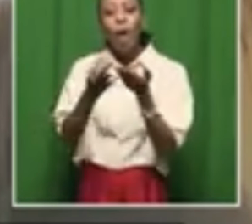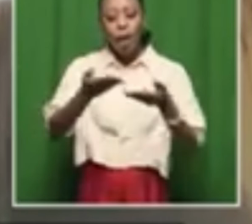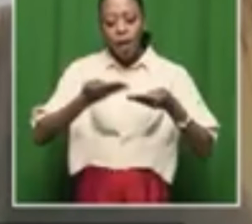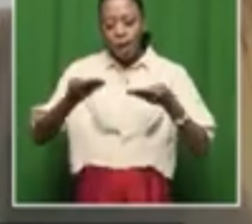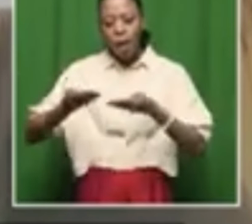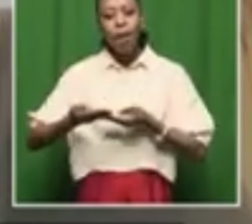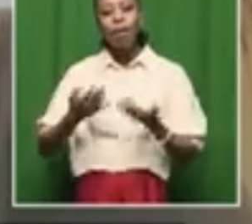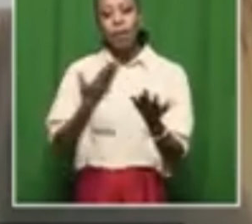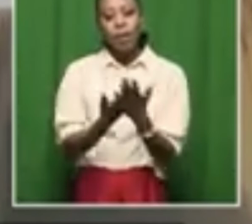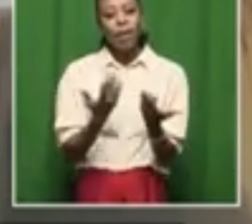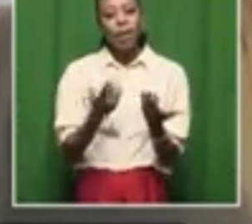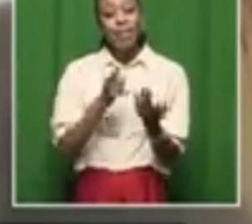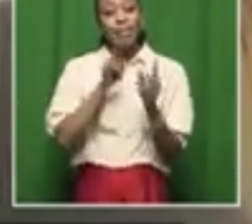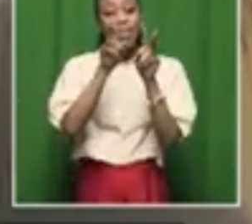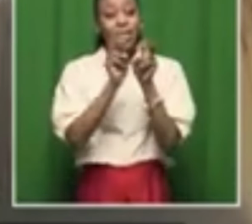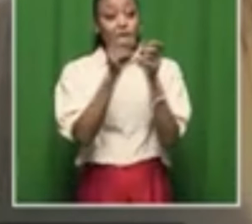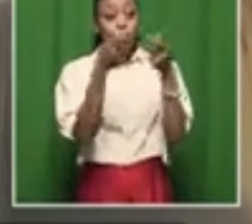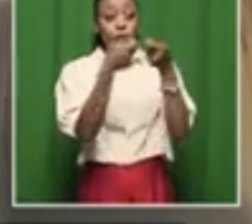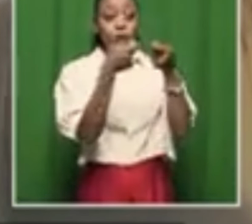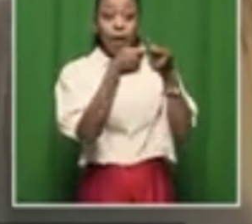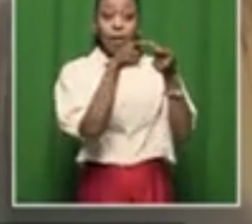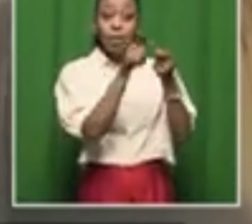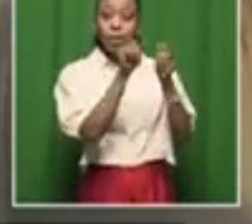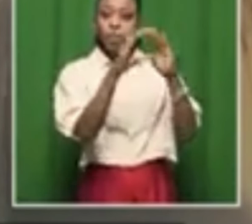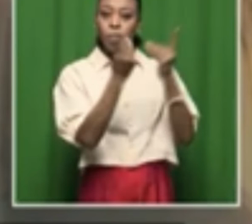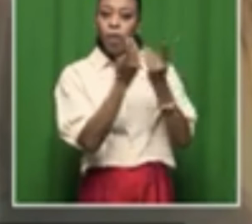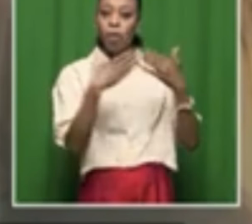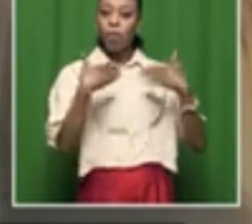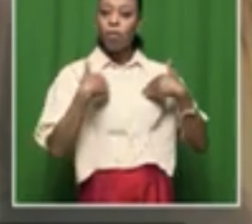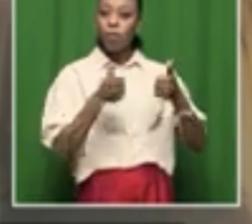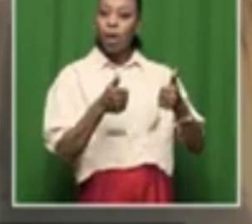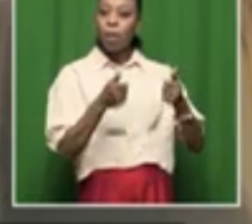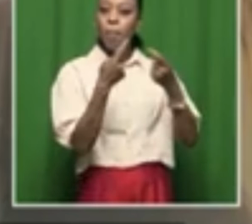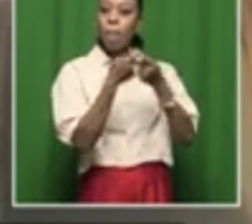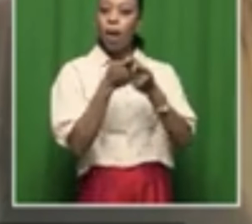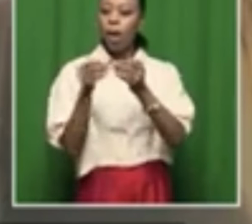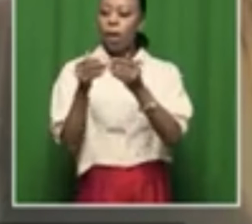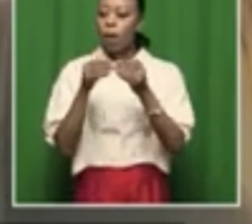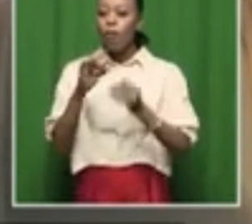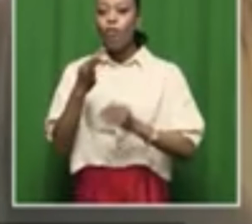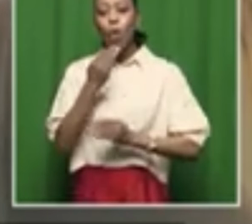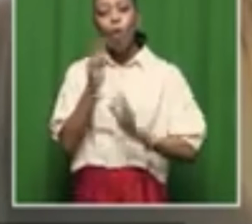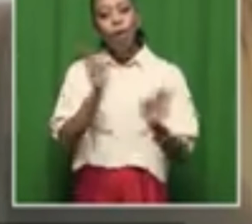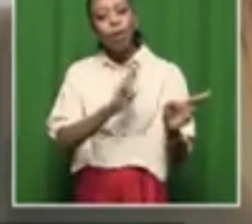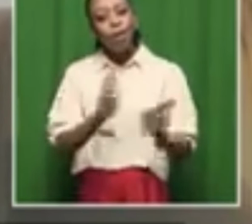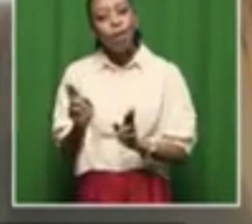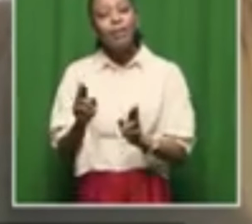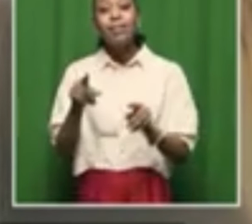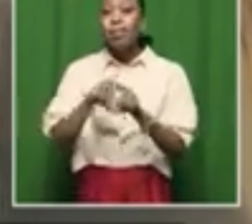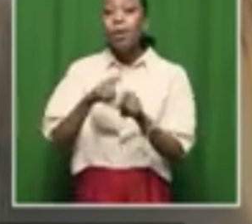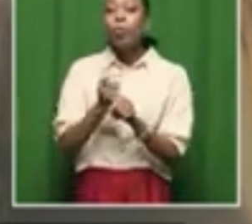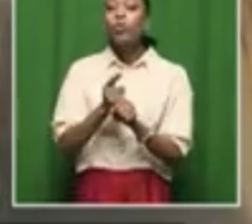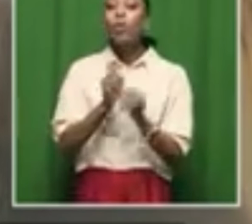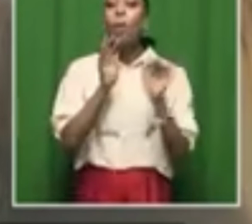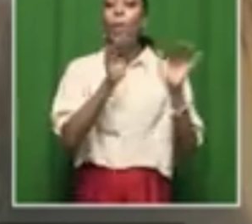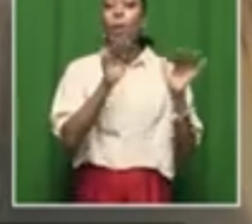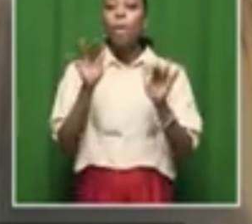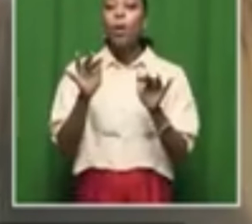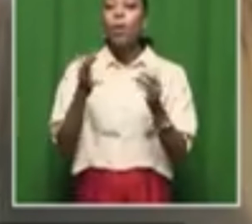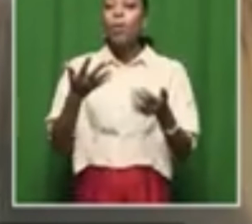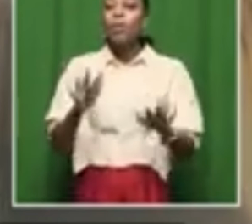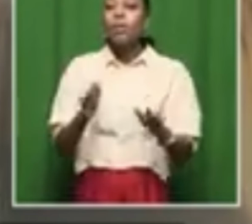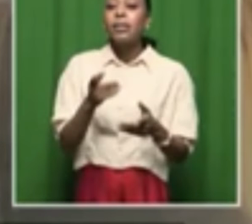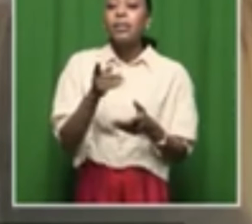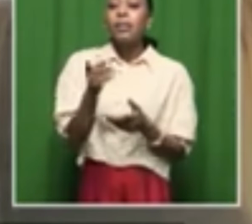this whole issue of funding of healthcare, the money should be taken care of. We are prepared to bring even people who have got